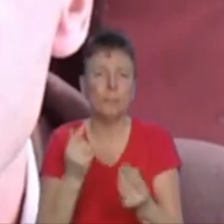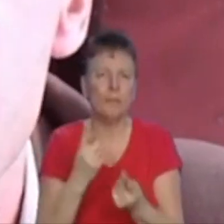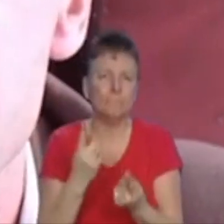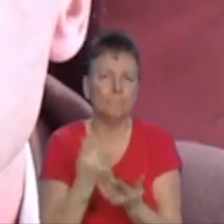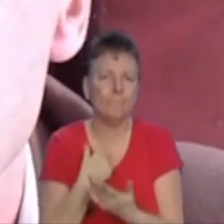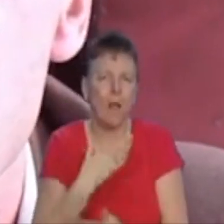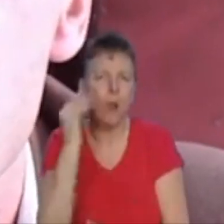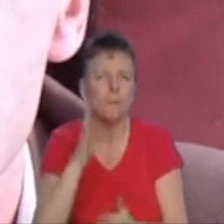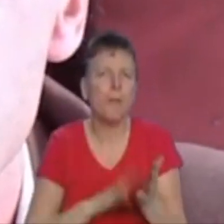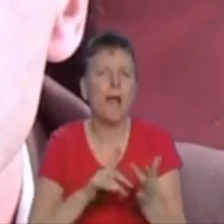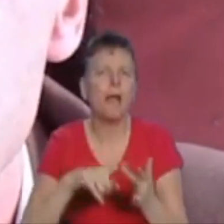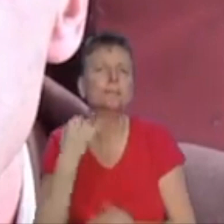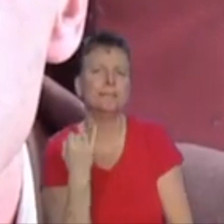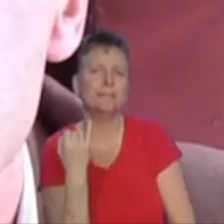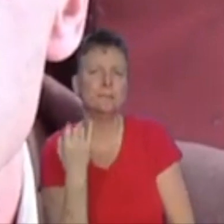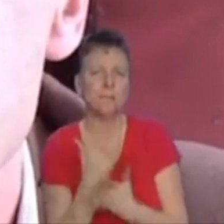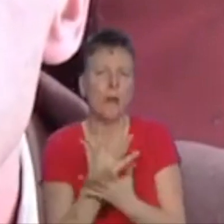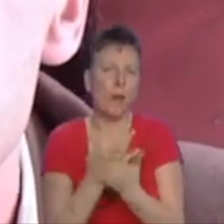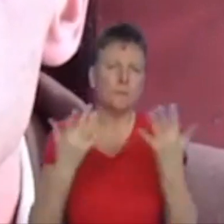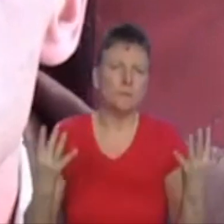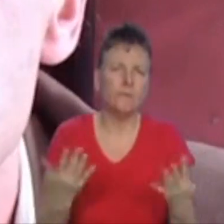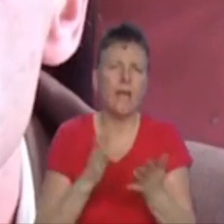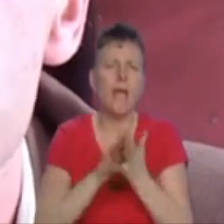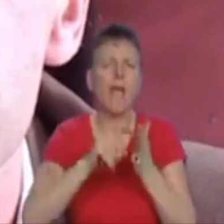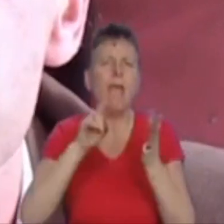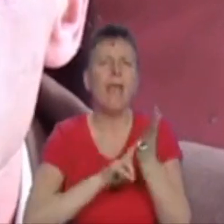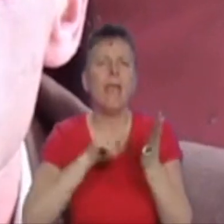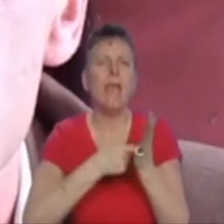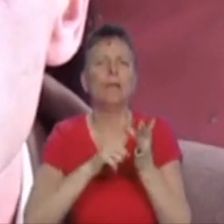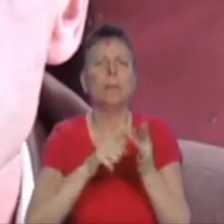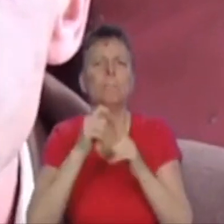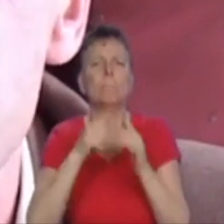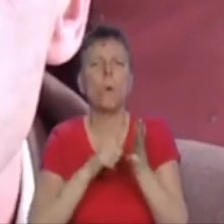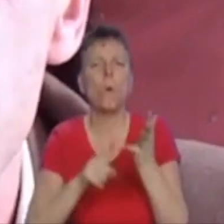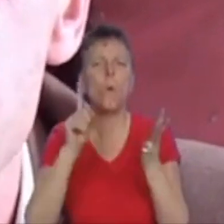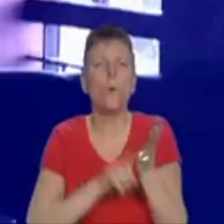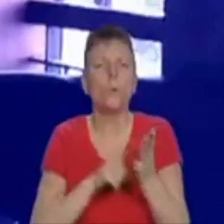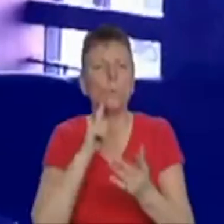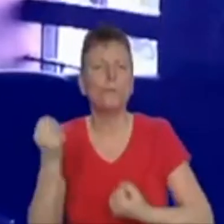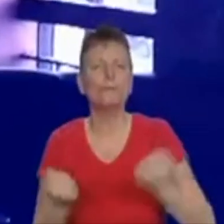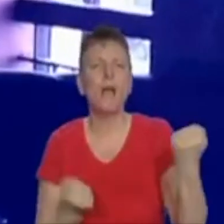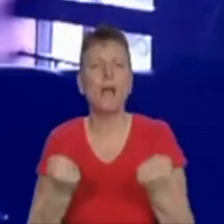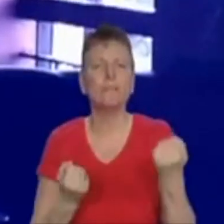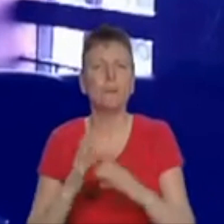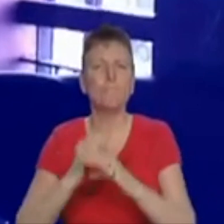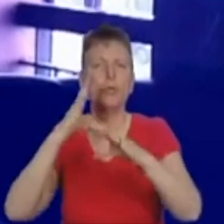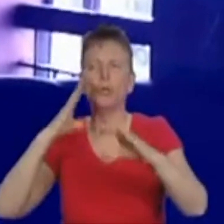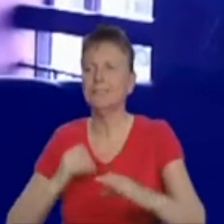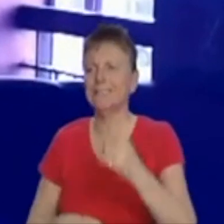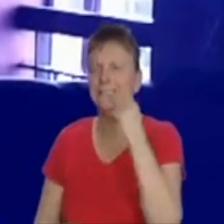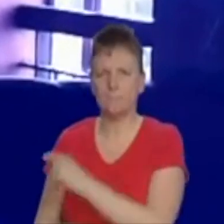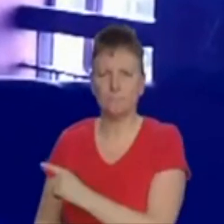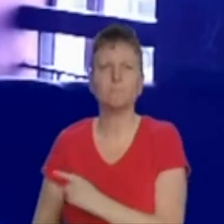who was the driver of the Mercedes in which Dodi Al Fayed and the Princess of Wales were